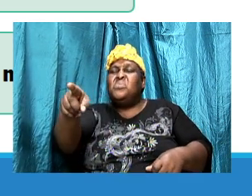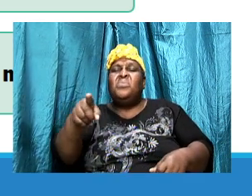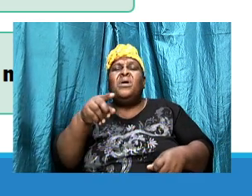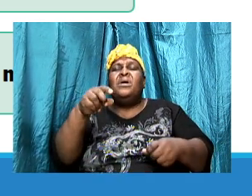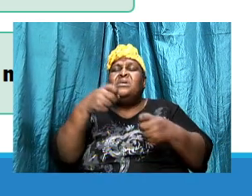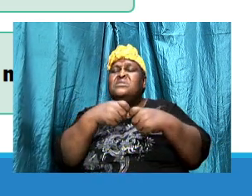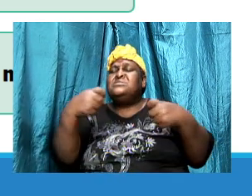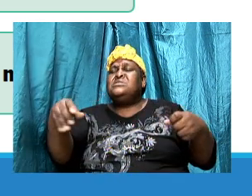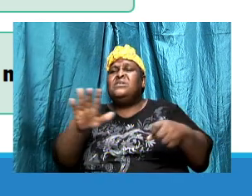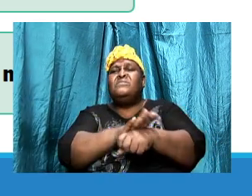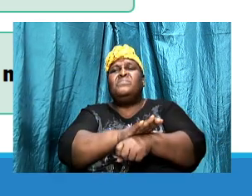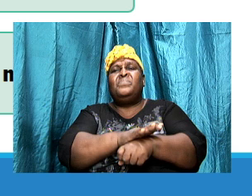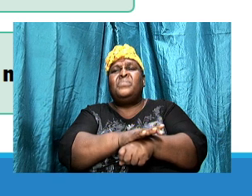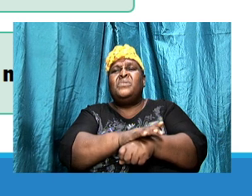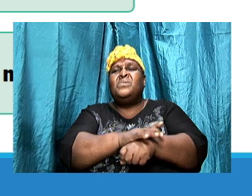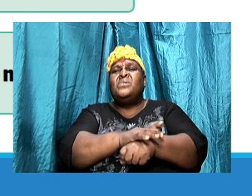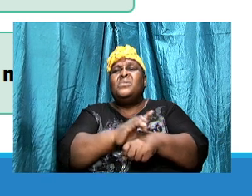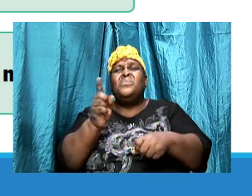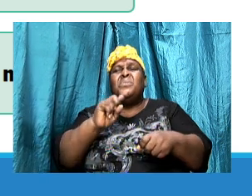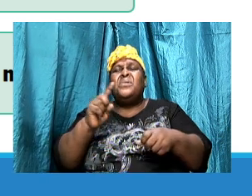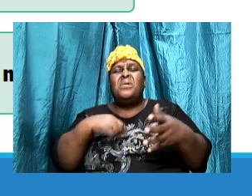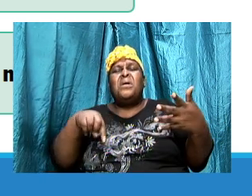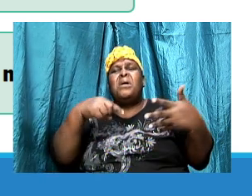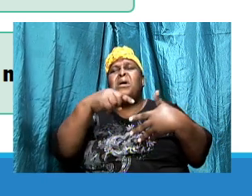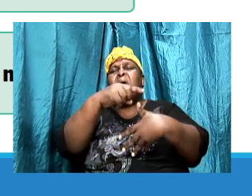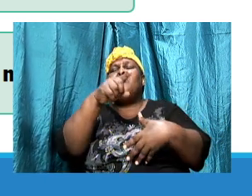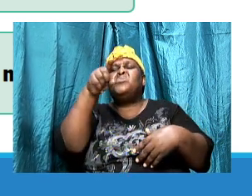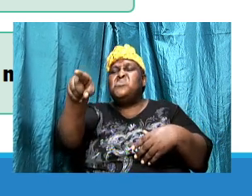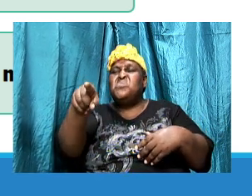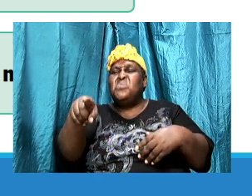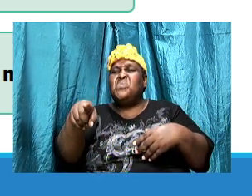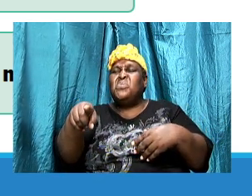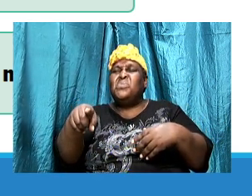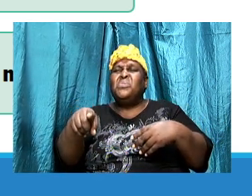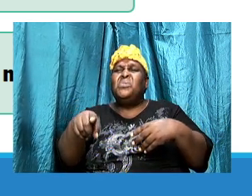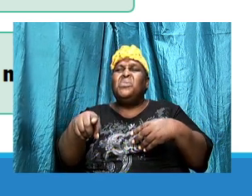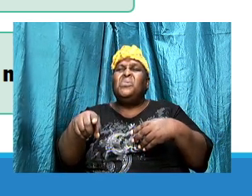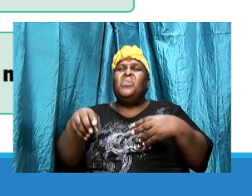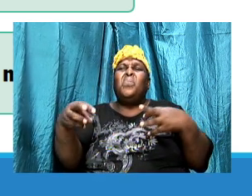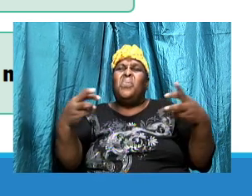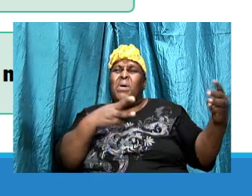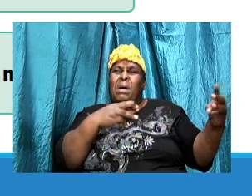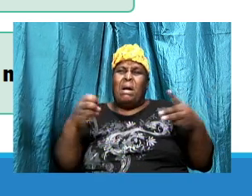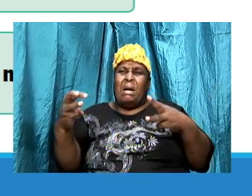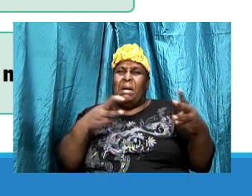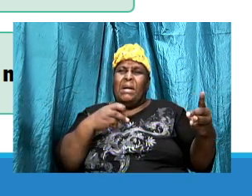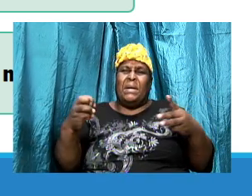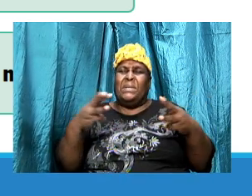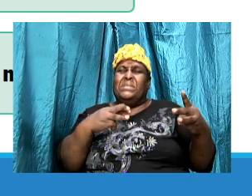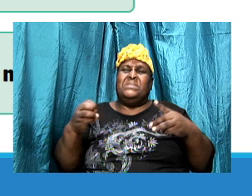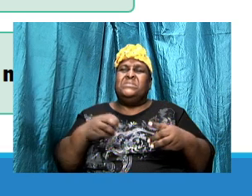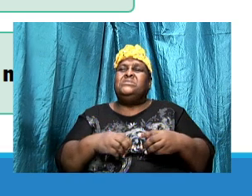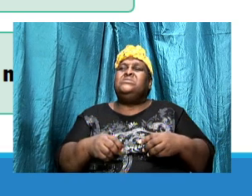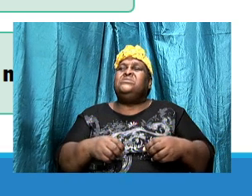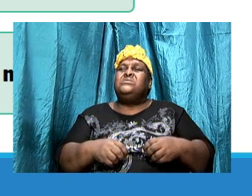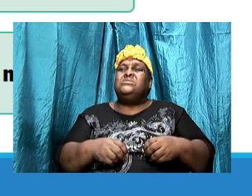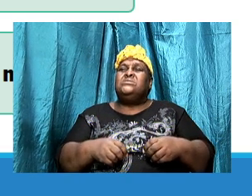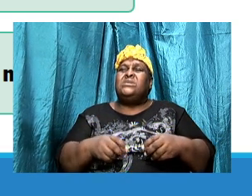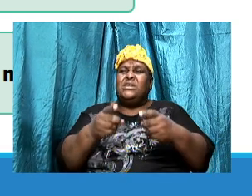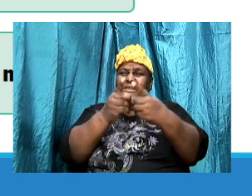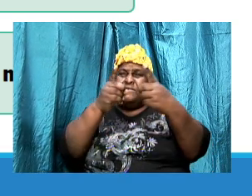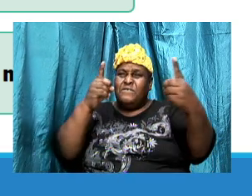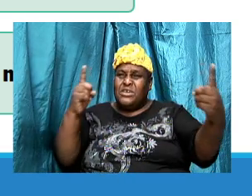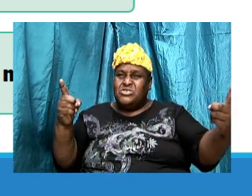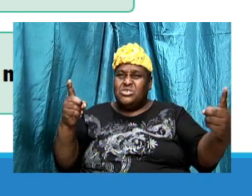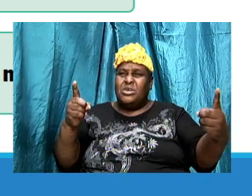For where there is among you envy and strife and division, are ye not carnal and walk